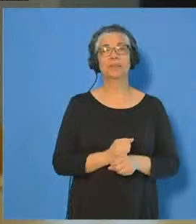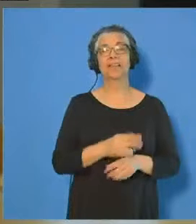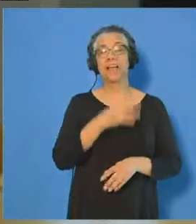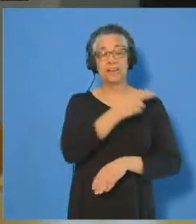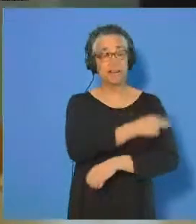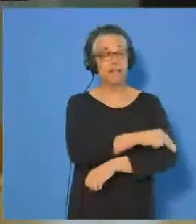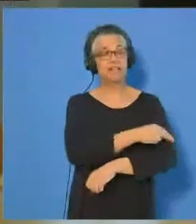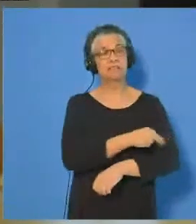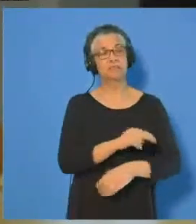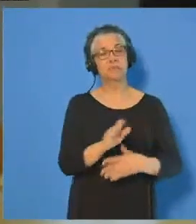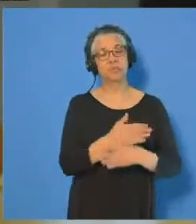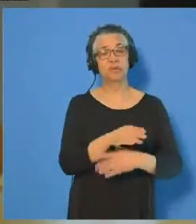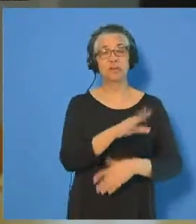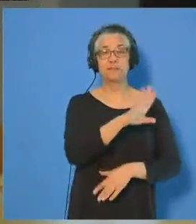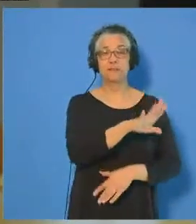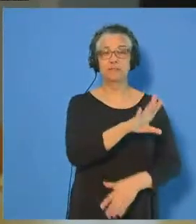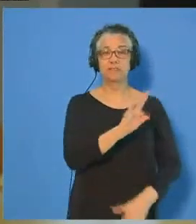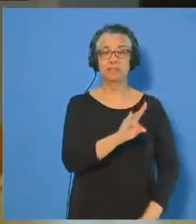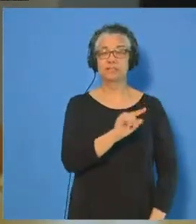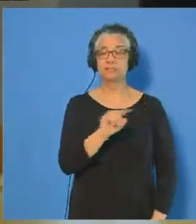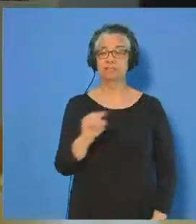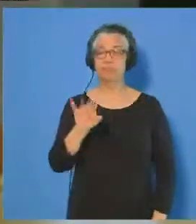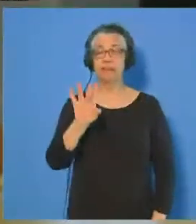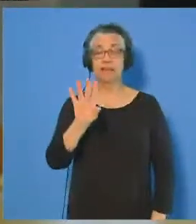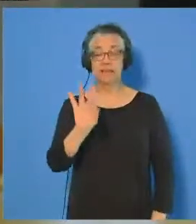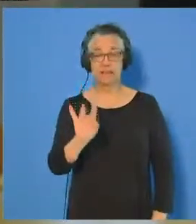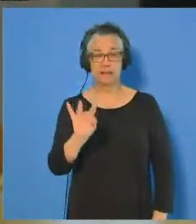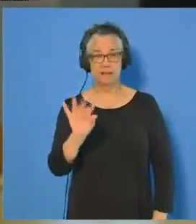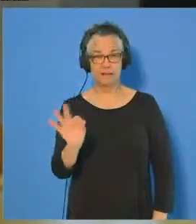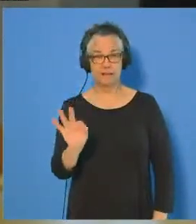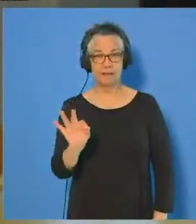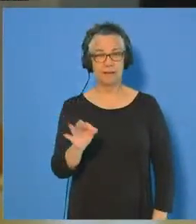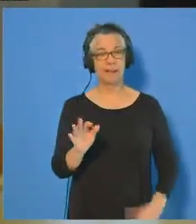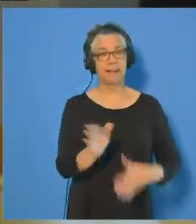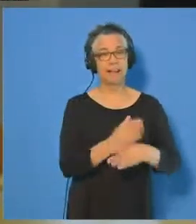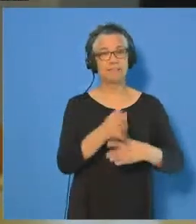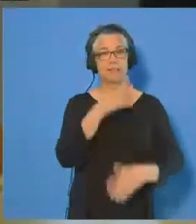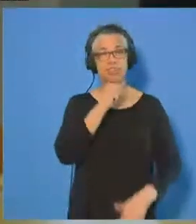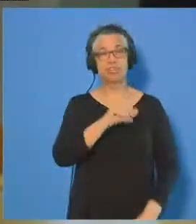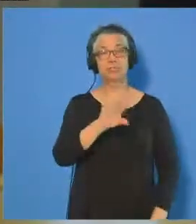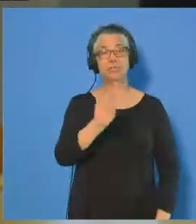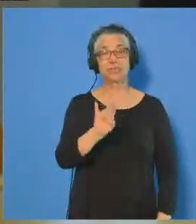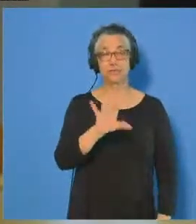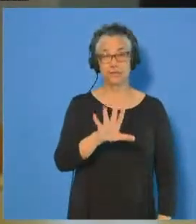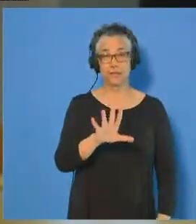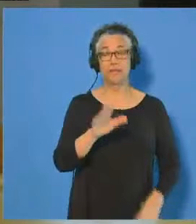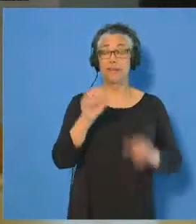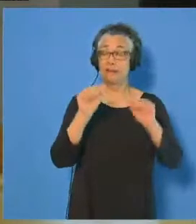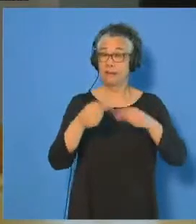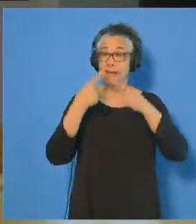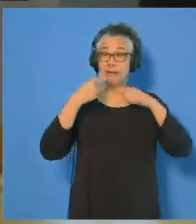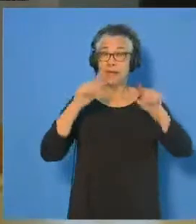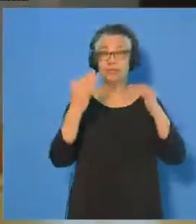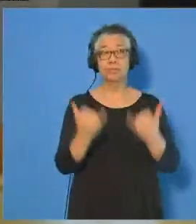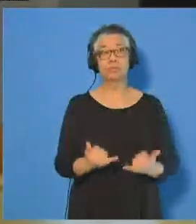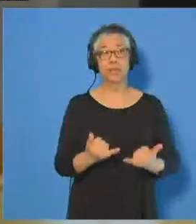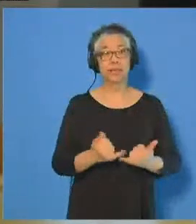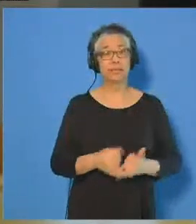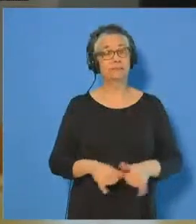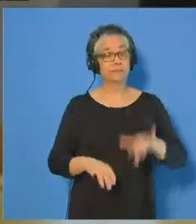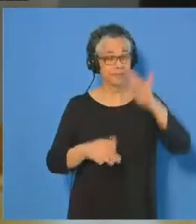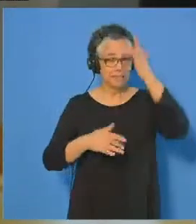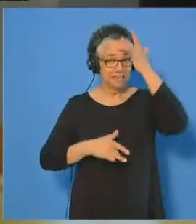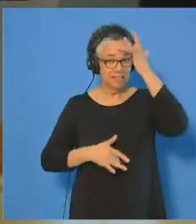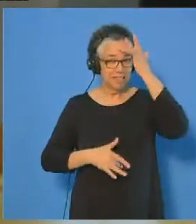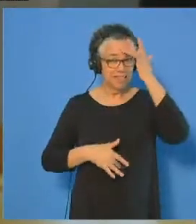between 57 and 89 years, and the average age being 75. I can announce today that the Epidemiology and